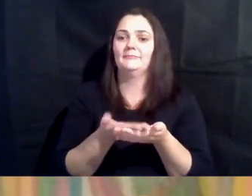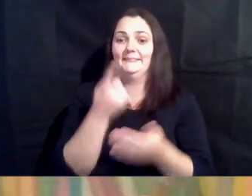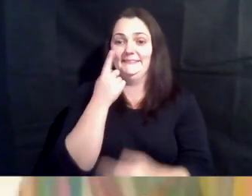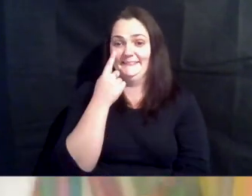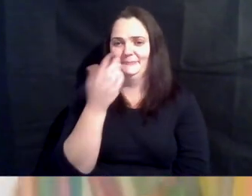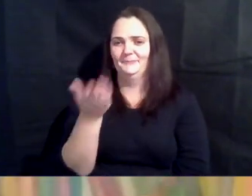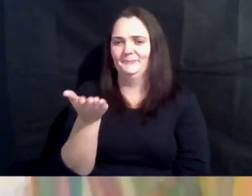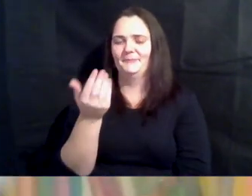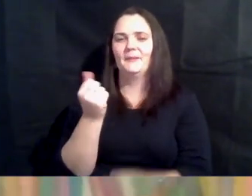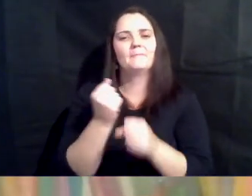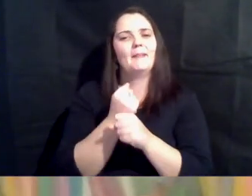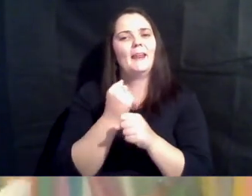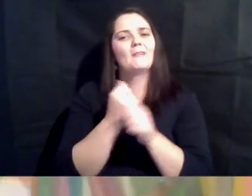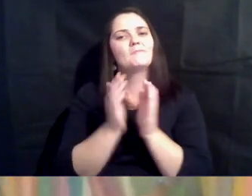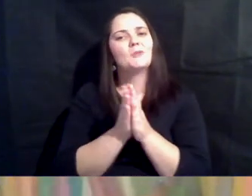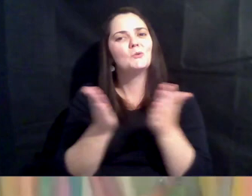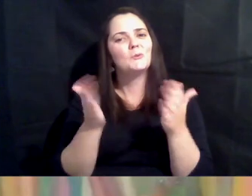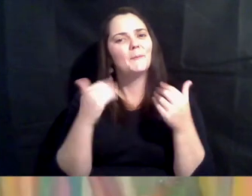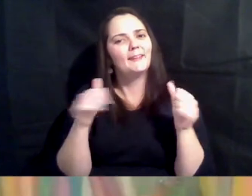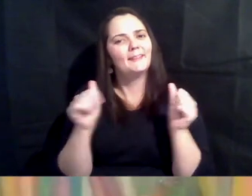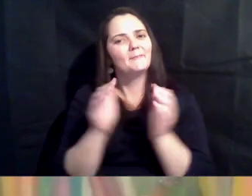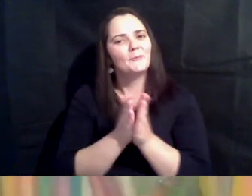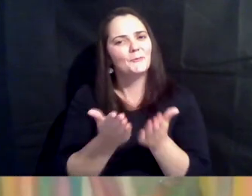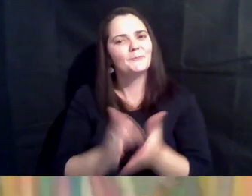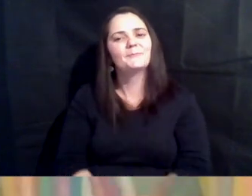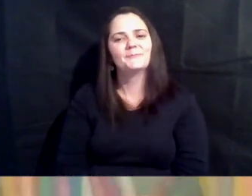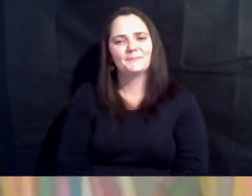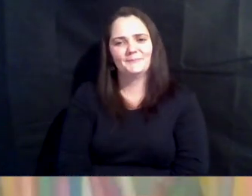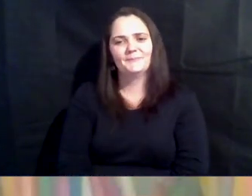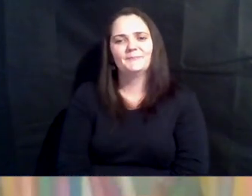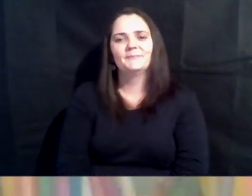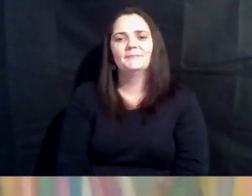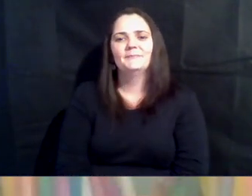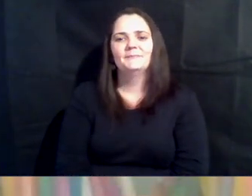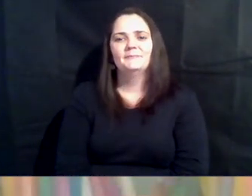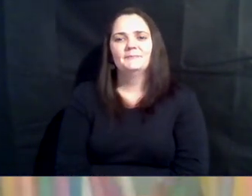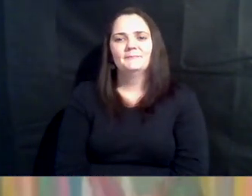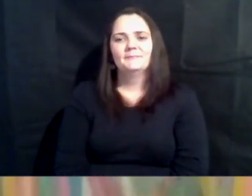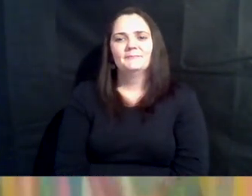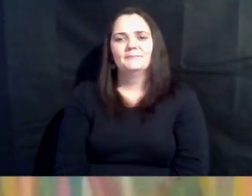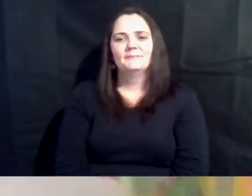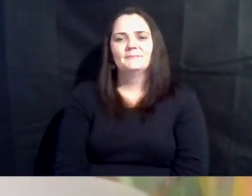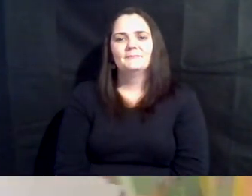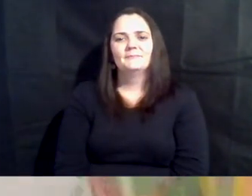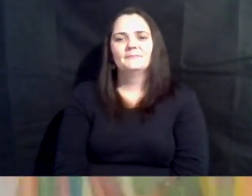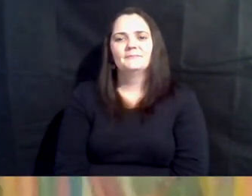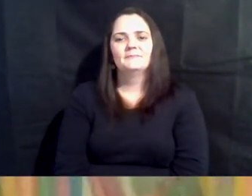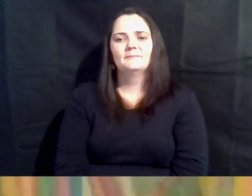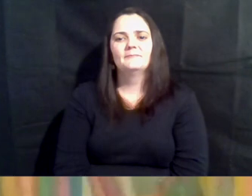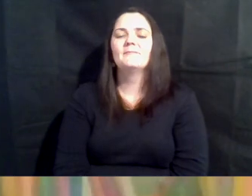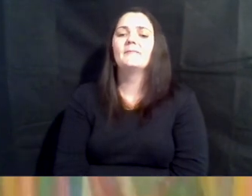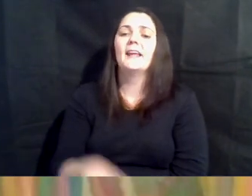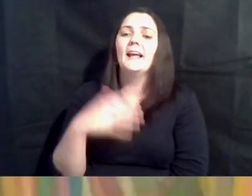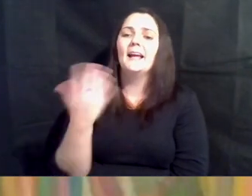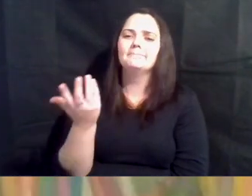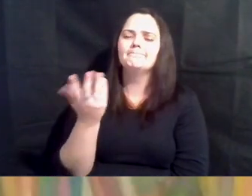There we go. And we've got our little booklet. So I just fold it in half and tap it there. And we're good to go. Now, there's